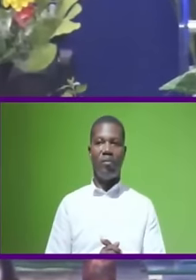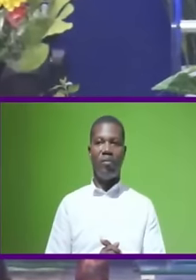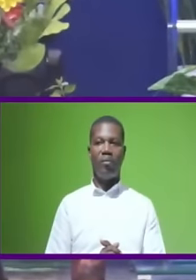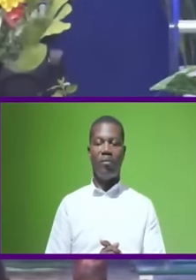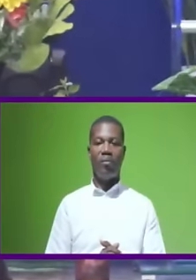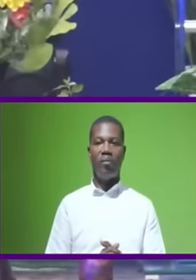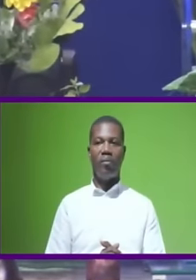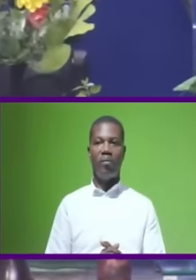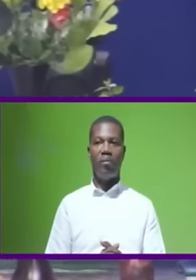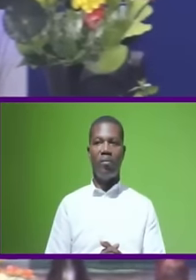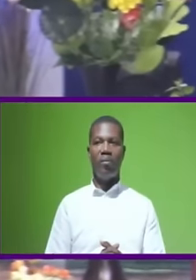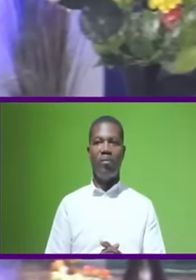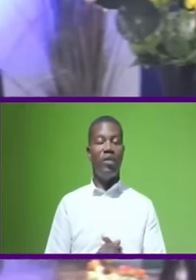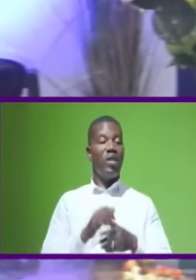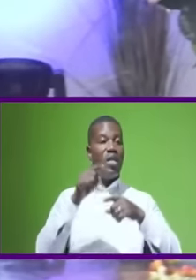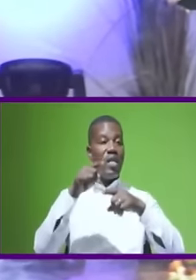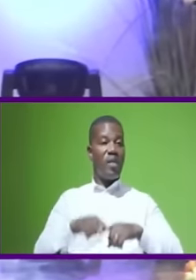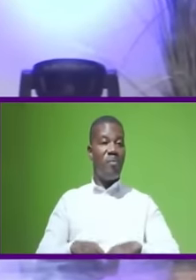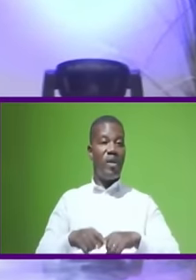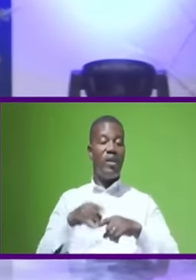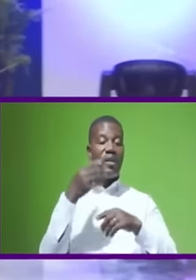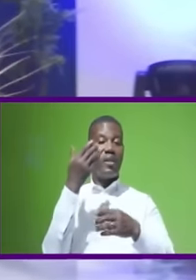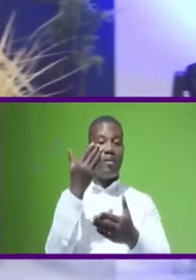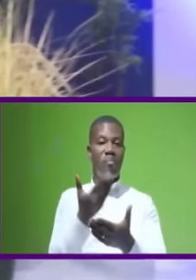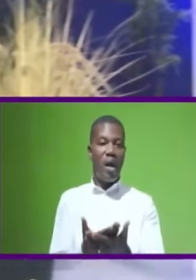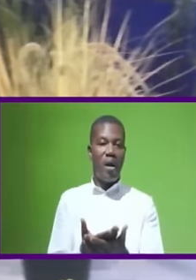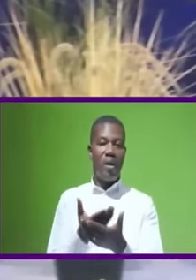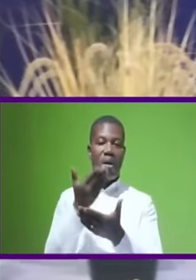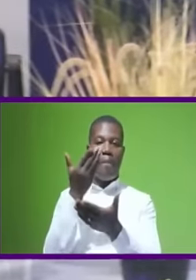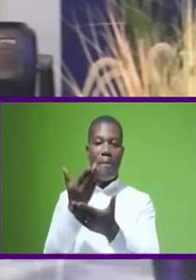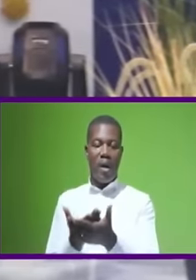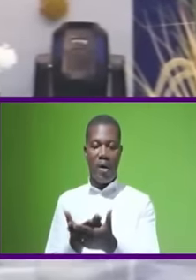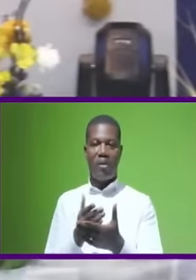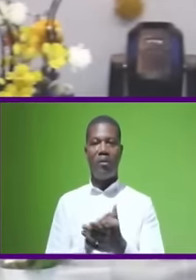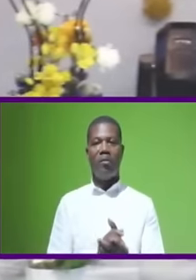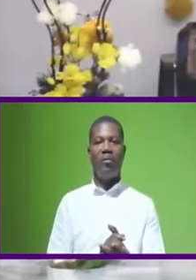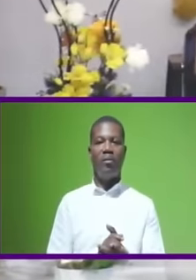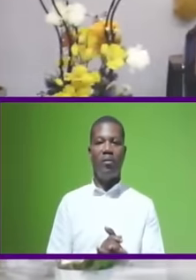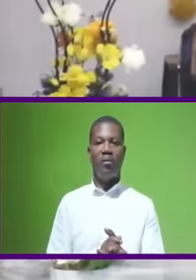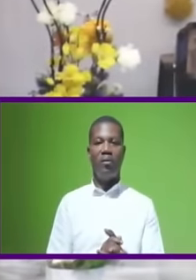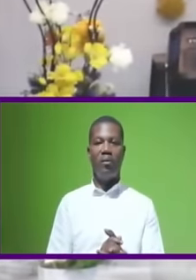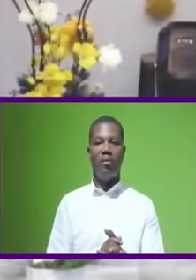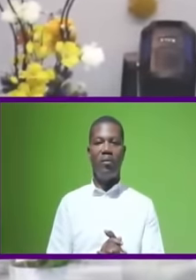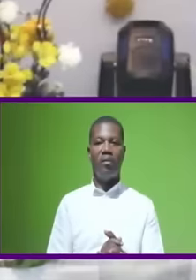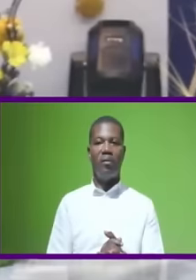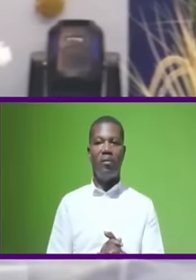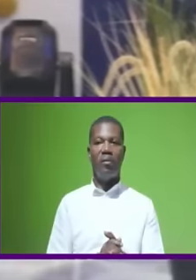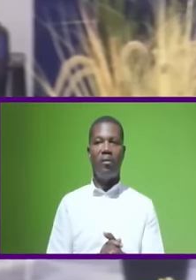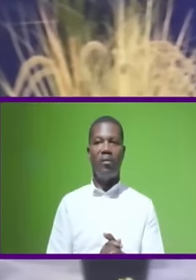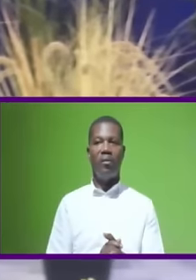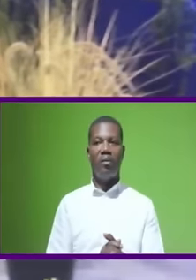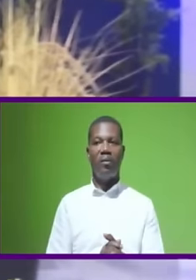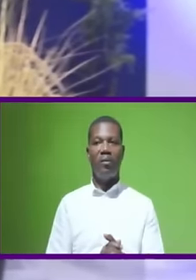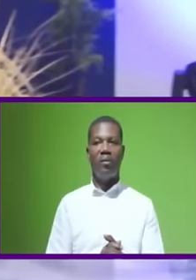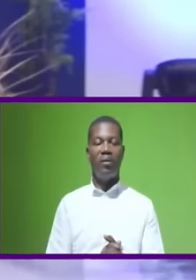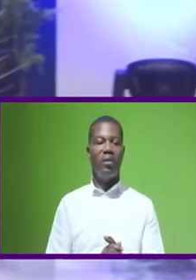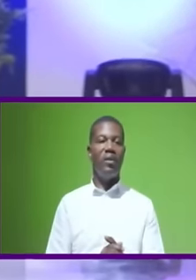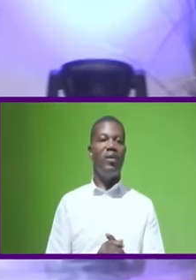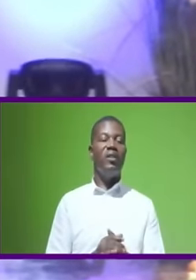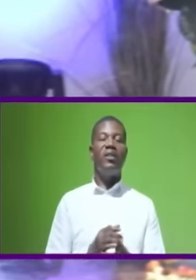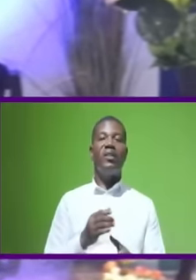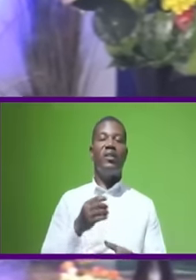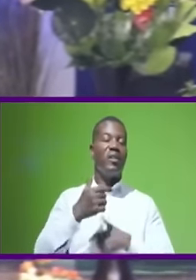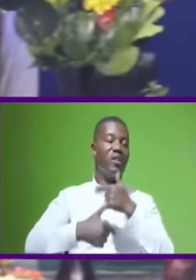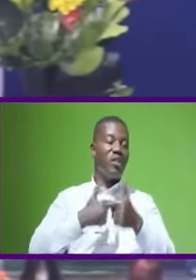today's offering as a basis to beg. Ma Adumunya mensha yensika nebre.